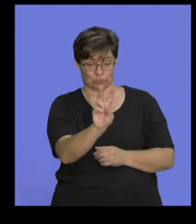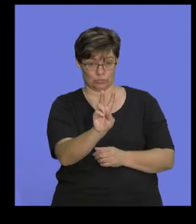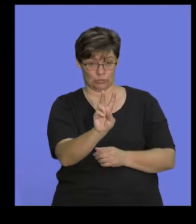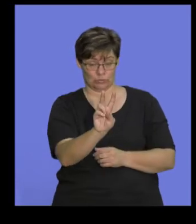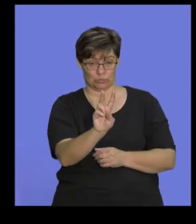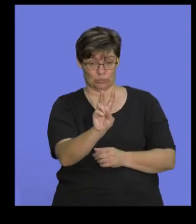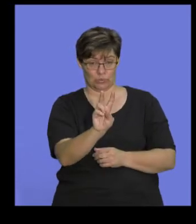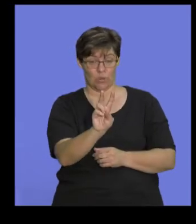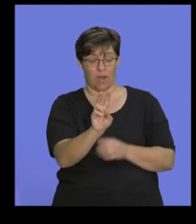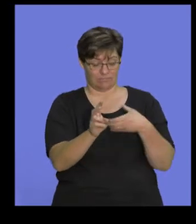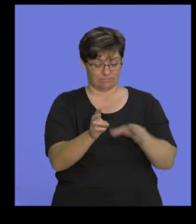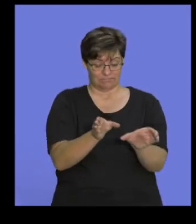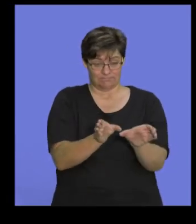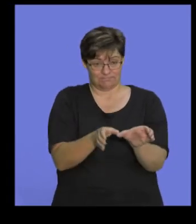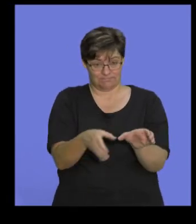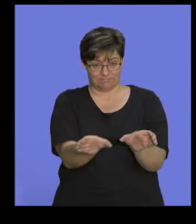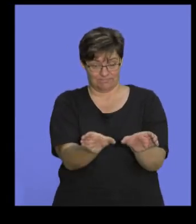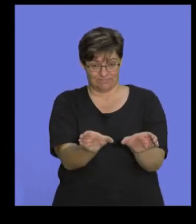2, because I have 2